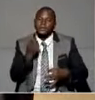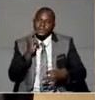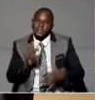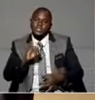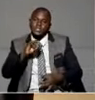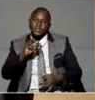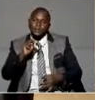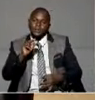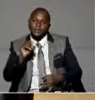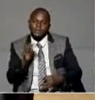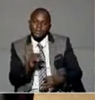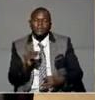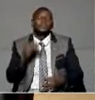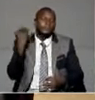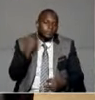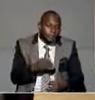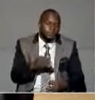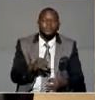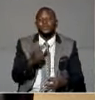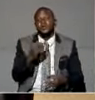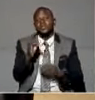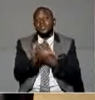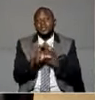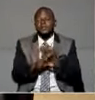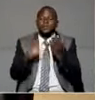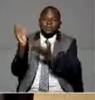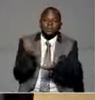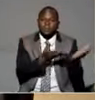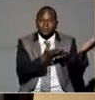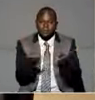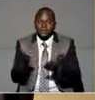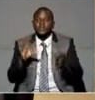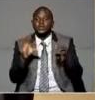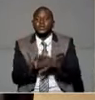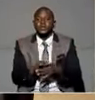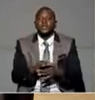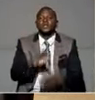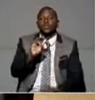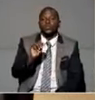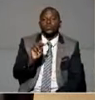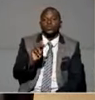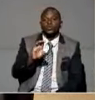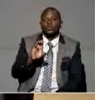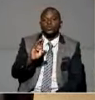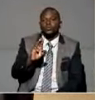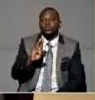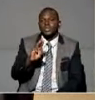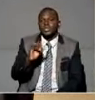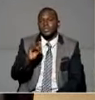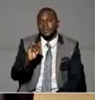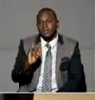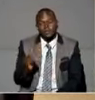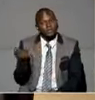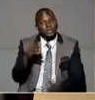the matter of the 20th century. I want to invite all of you to join me in Mutwini on Saturday. And if you are not coming,